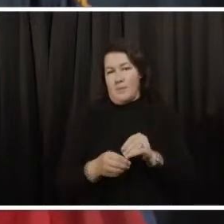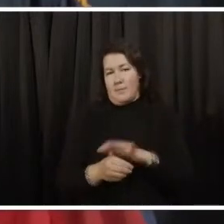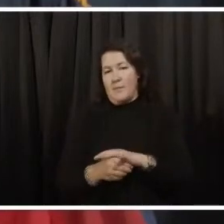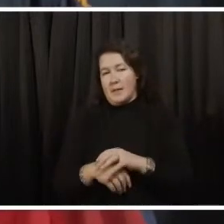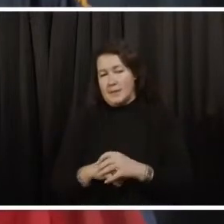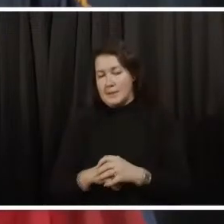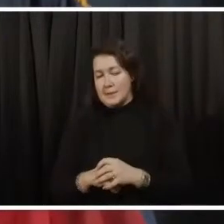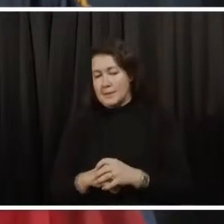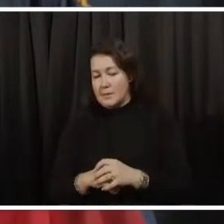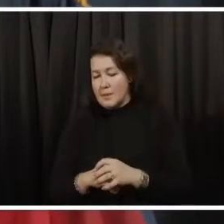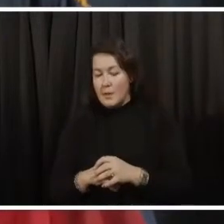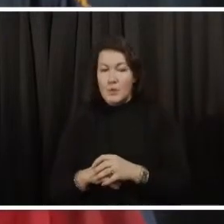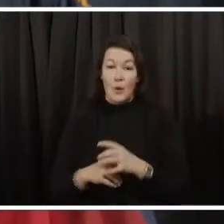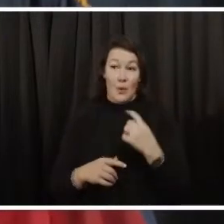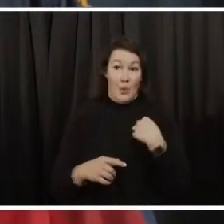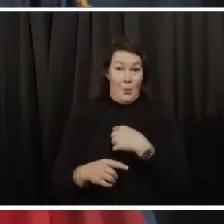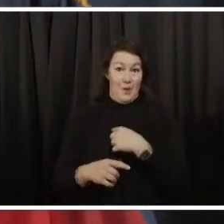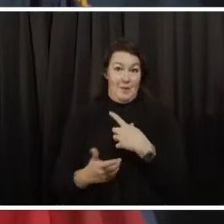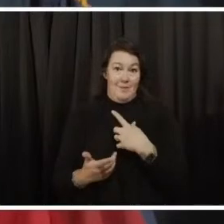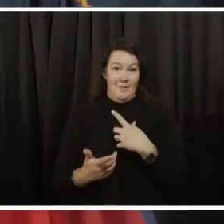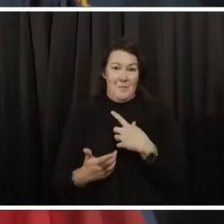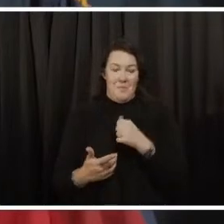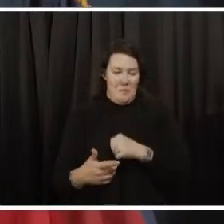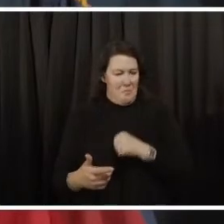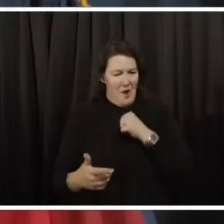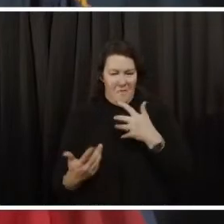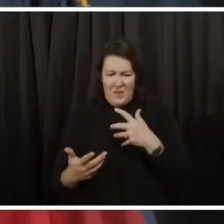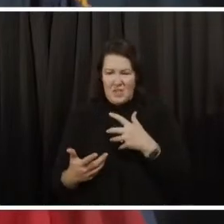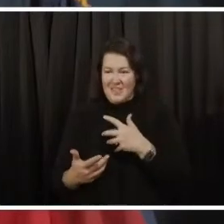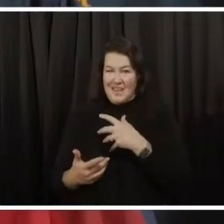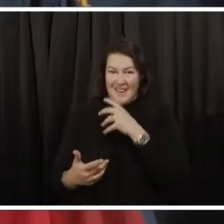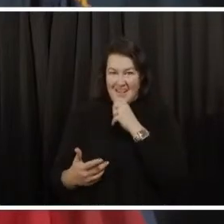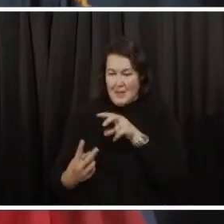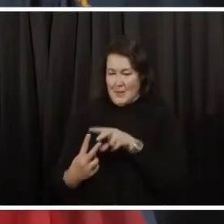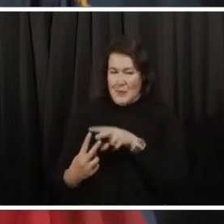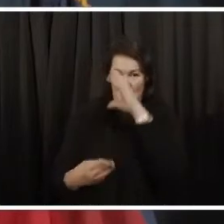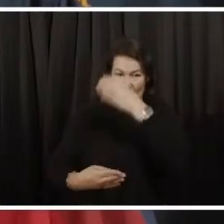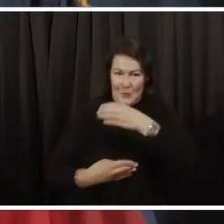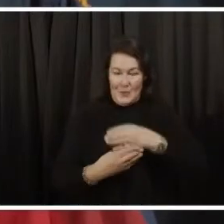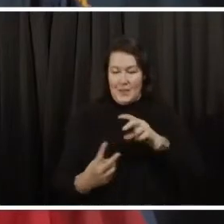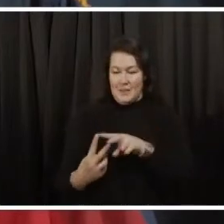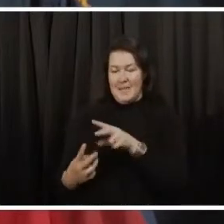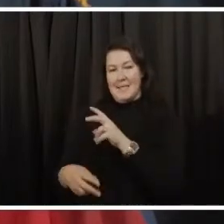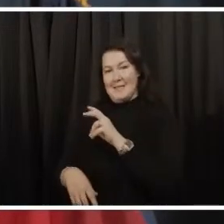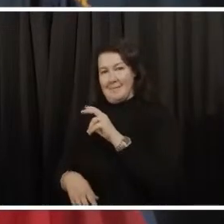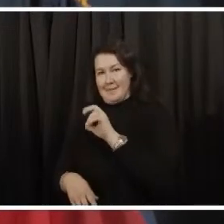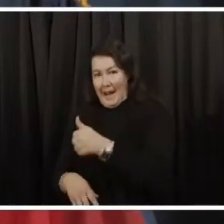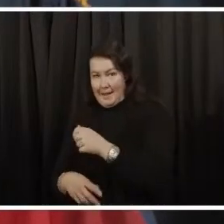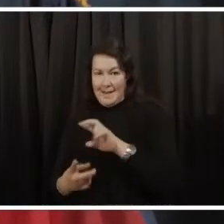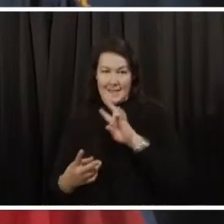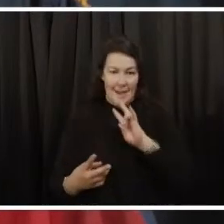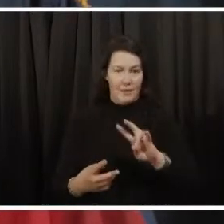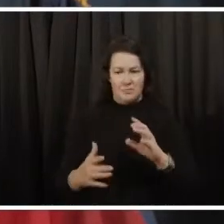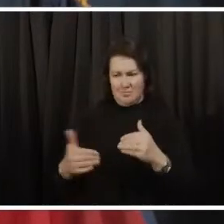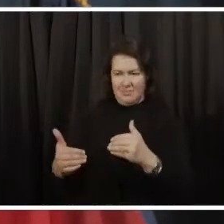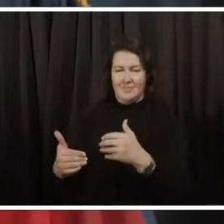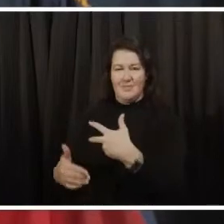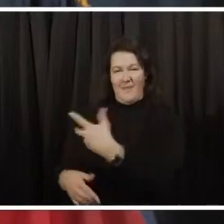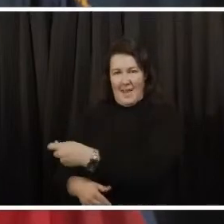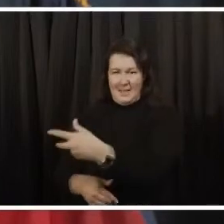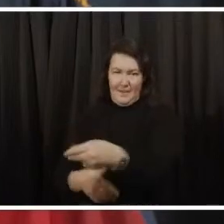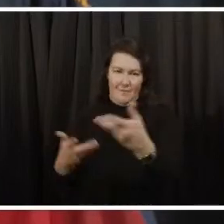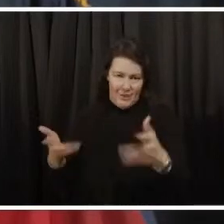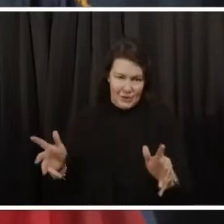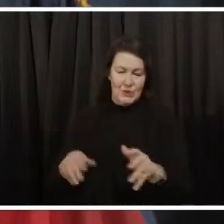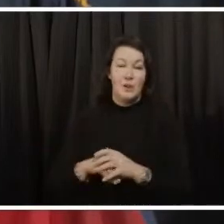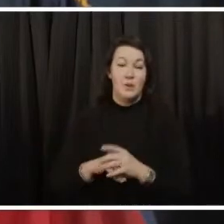our 10-year-old and our 7-year-old fully vaccinated, and I encourage my fellow parents in Colorado to do the same. Last